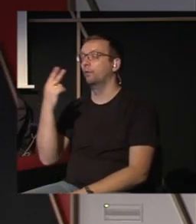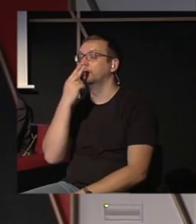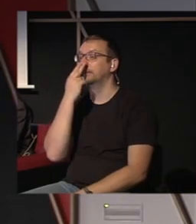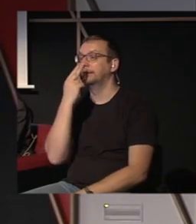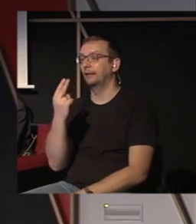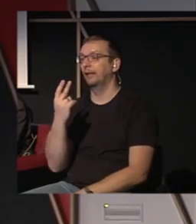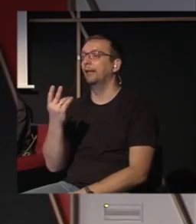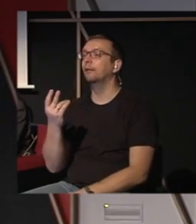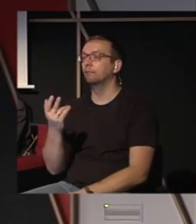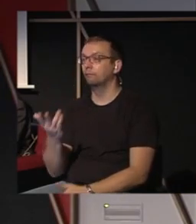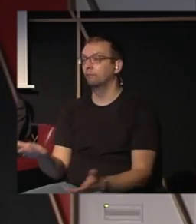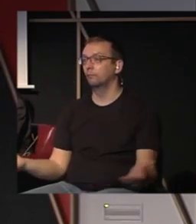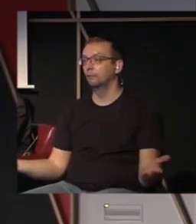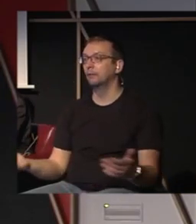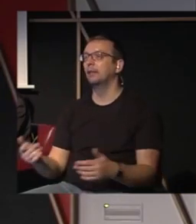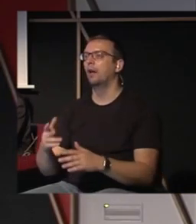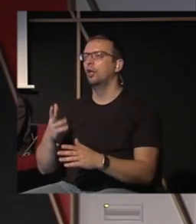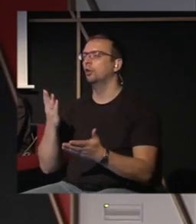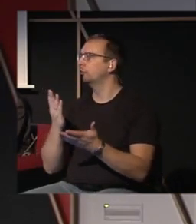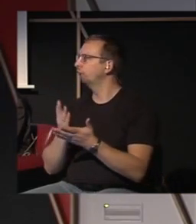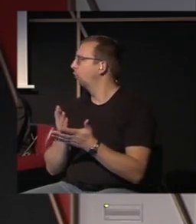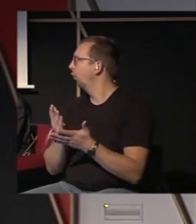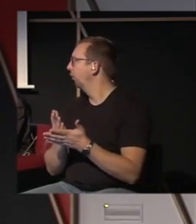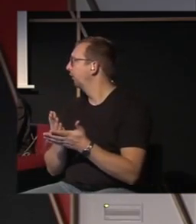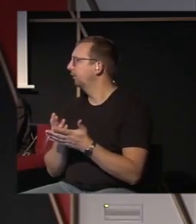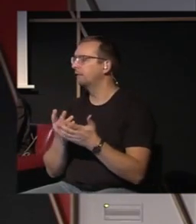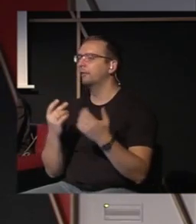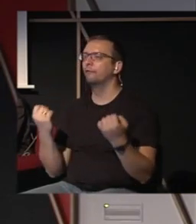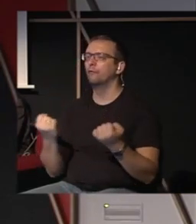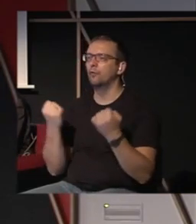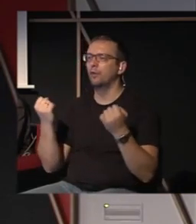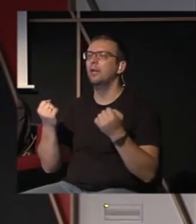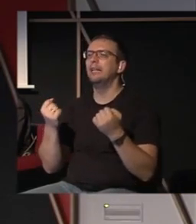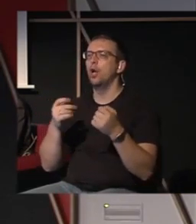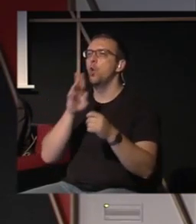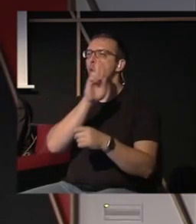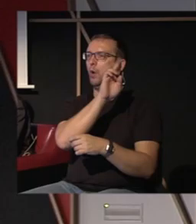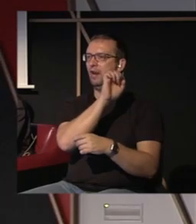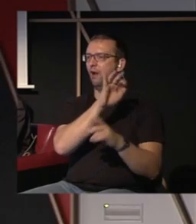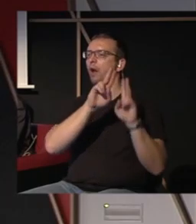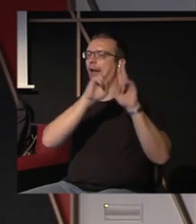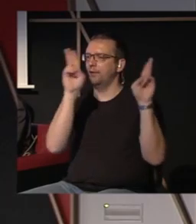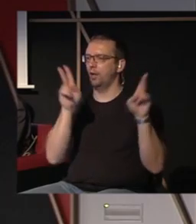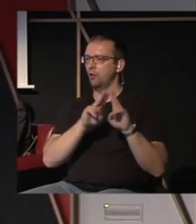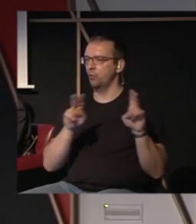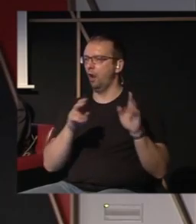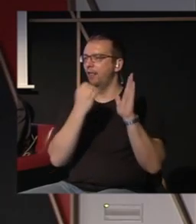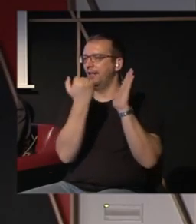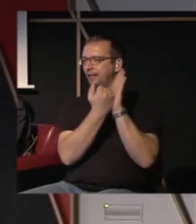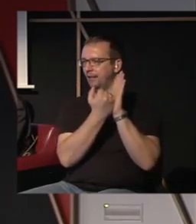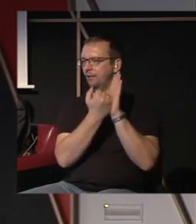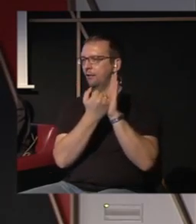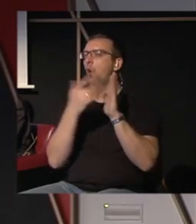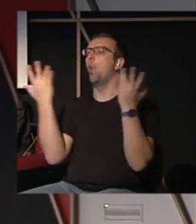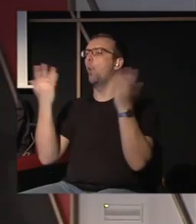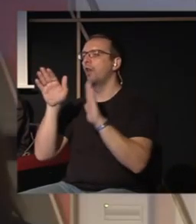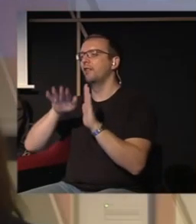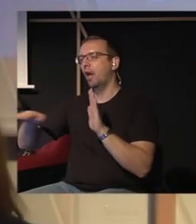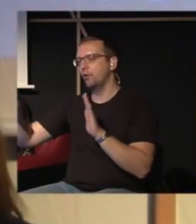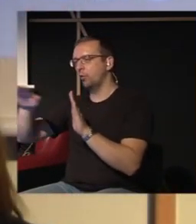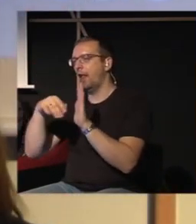there's this national license, and approximately 2/3 of all national associations have put it